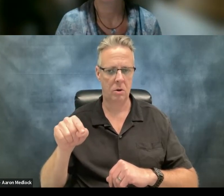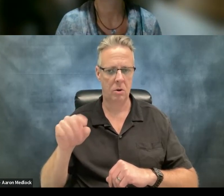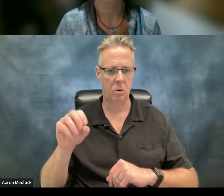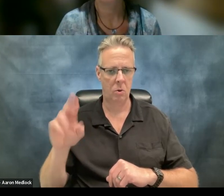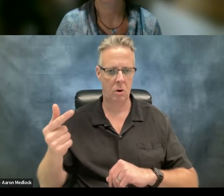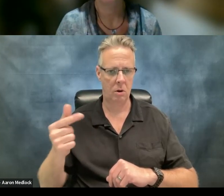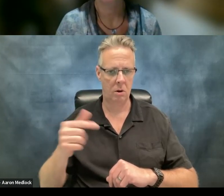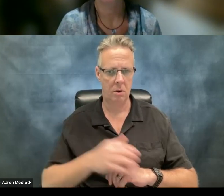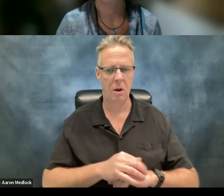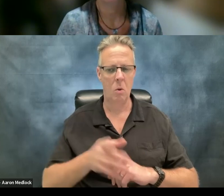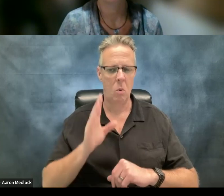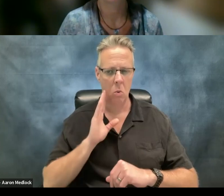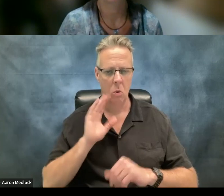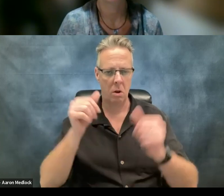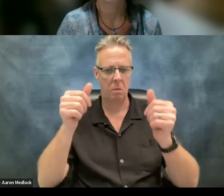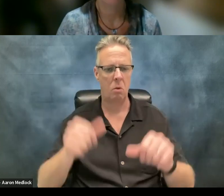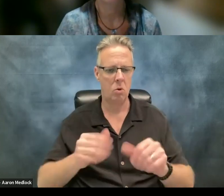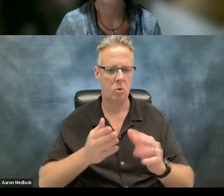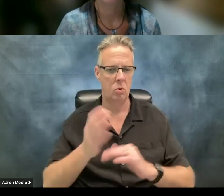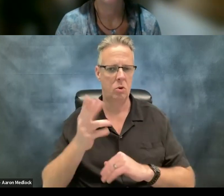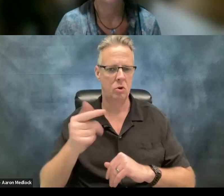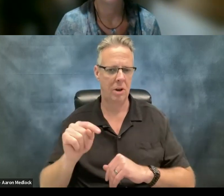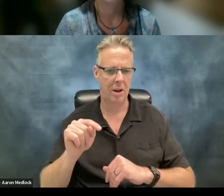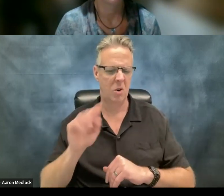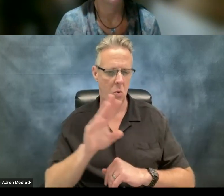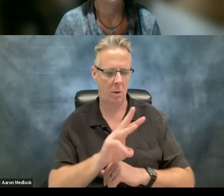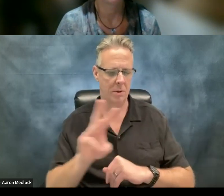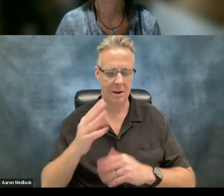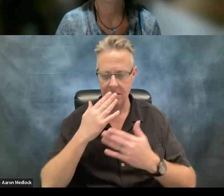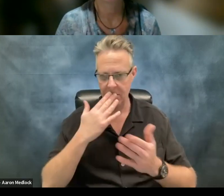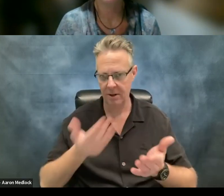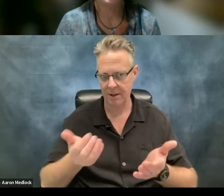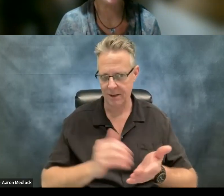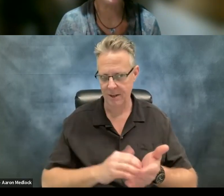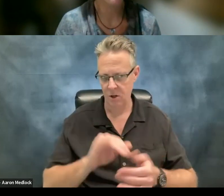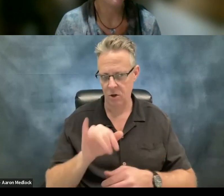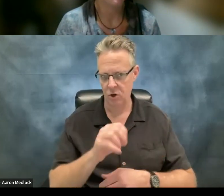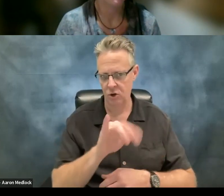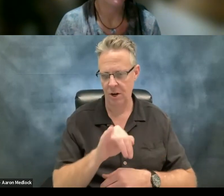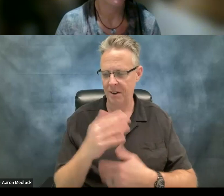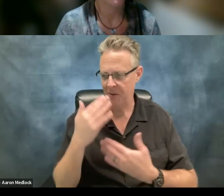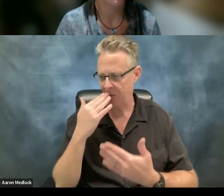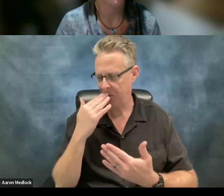MOMI-wa.org. That's also going to be posted on the chat or website. Thank you again, Jerry. Thank you.